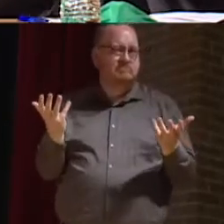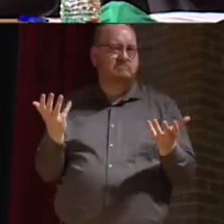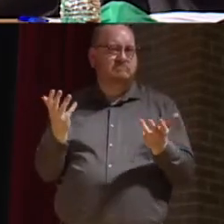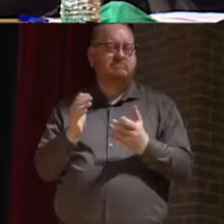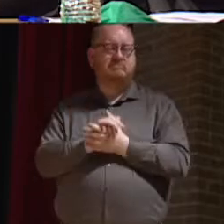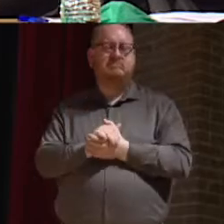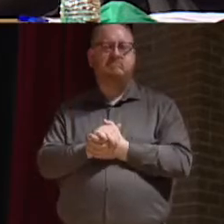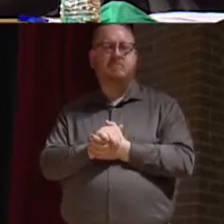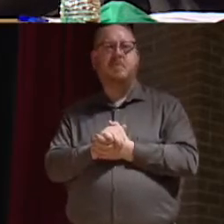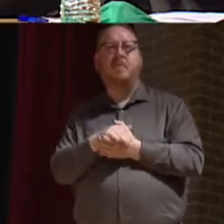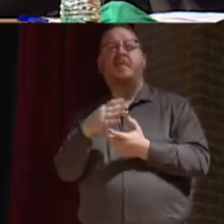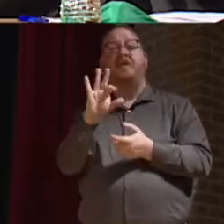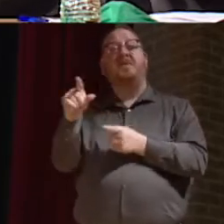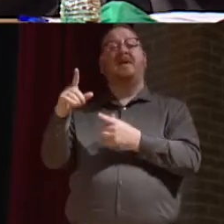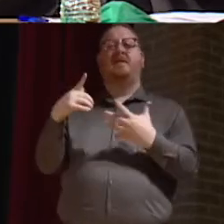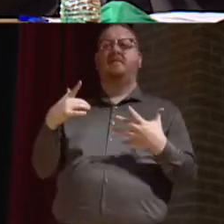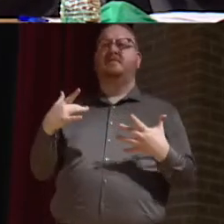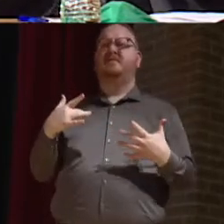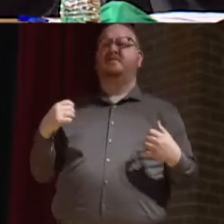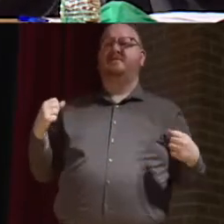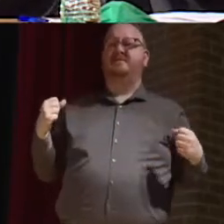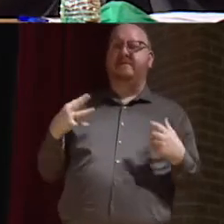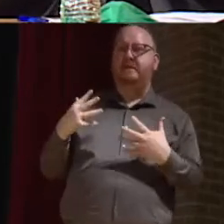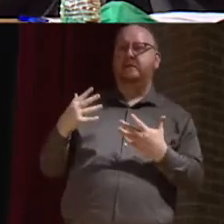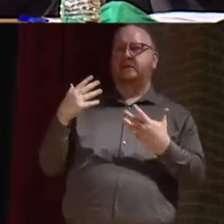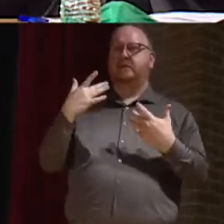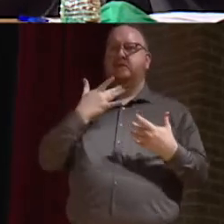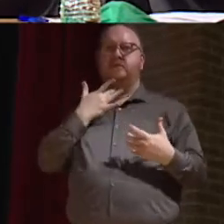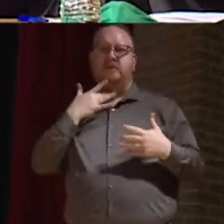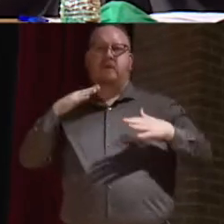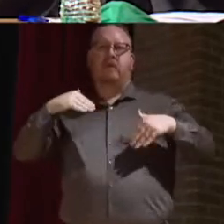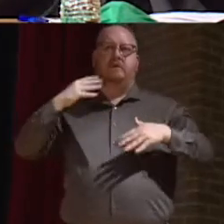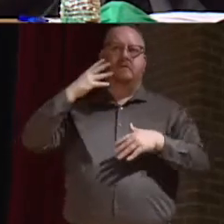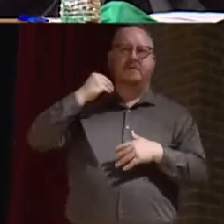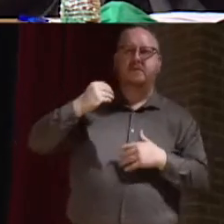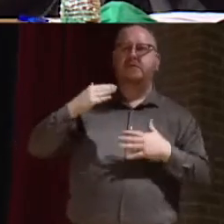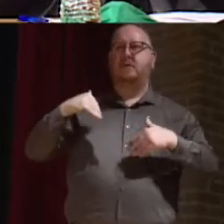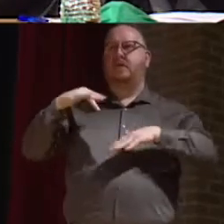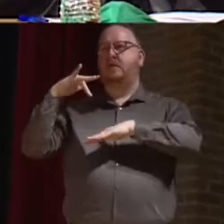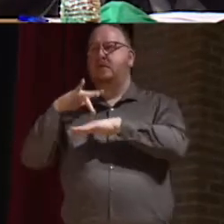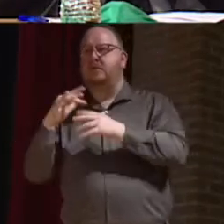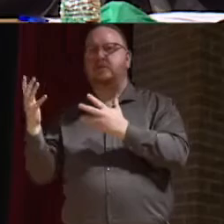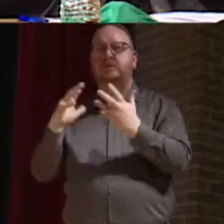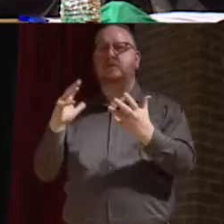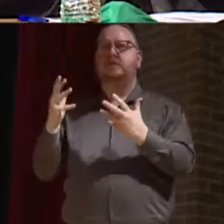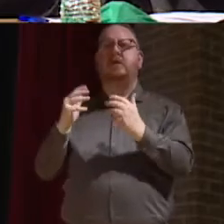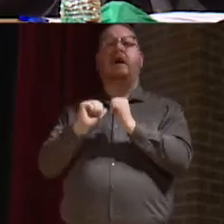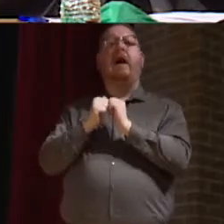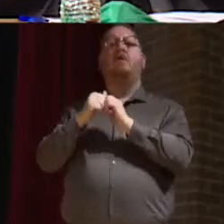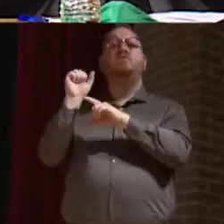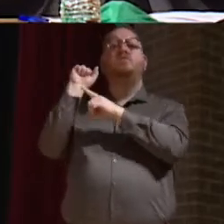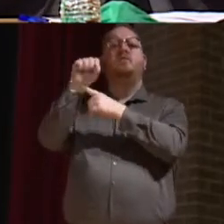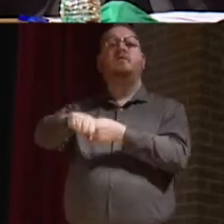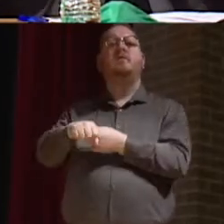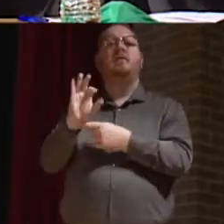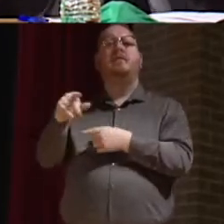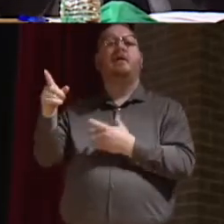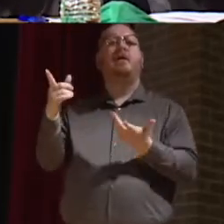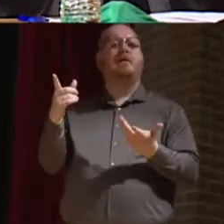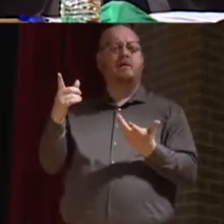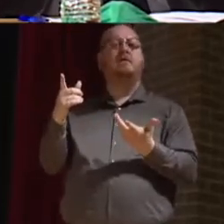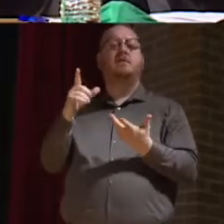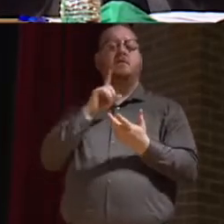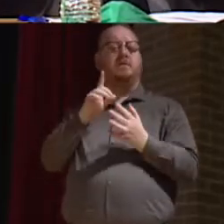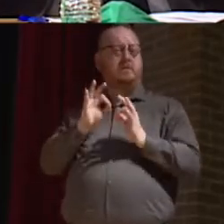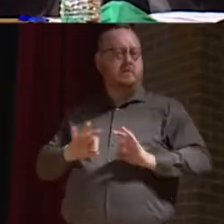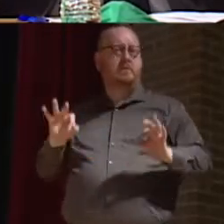Once again, overcoming that fear of the unknown is part of it. But if there's ways that we can help people be, what are